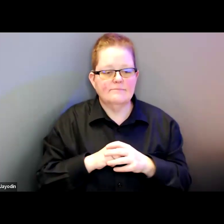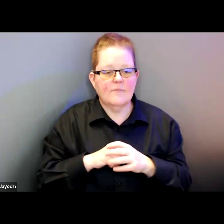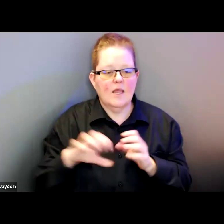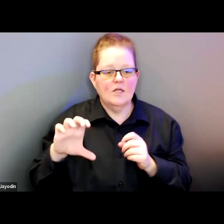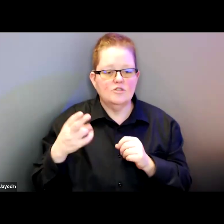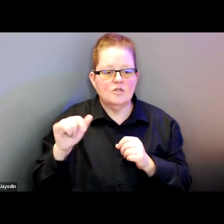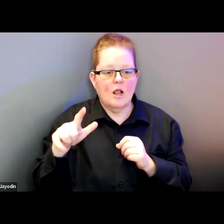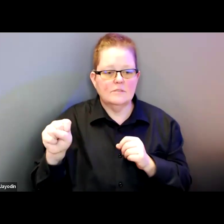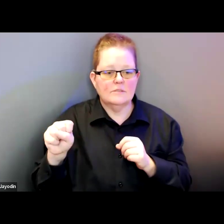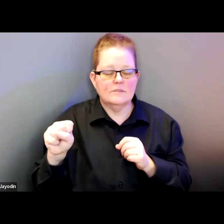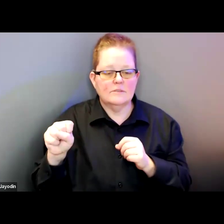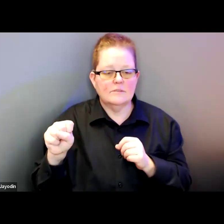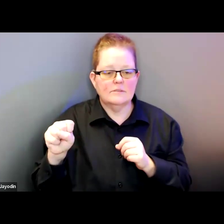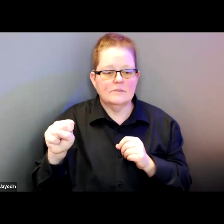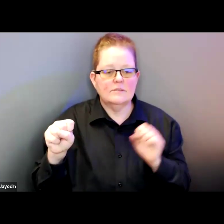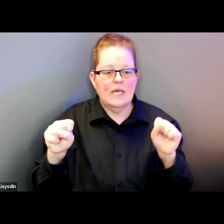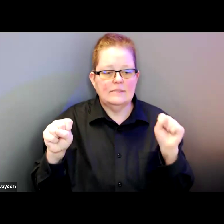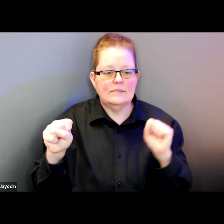Charles? Yes.